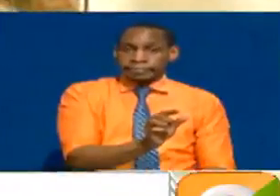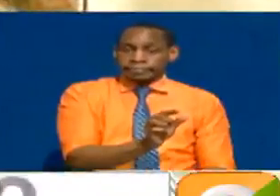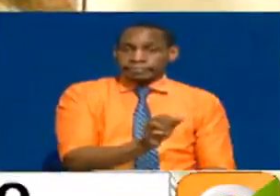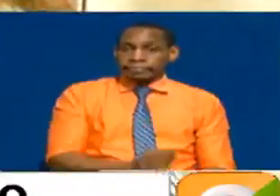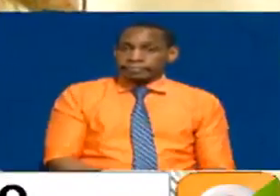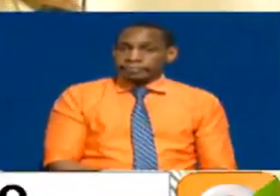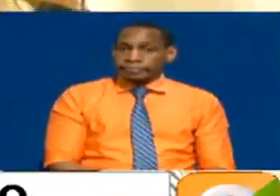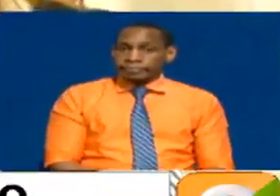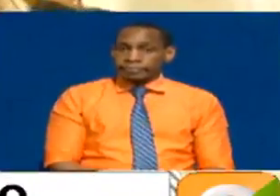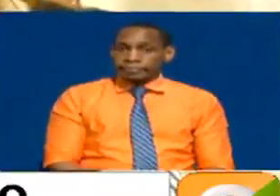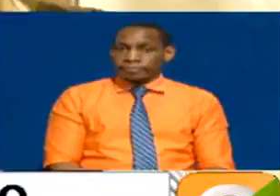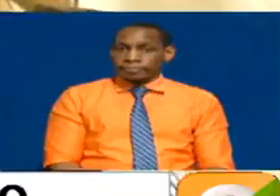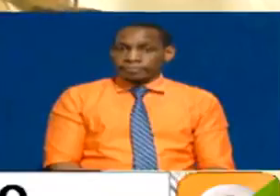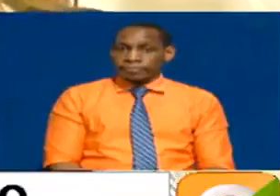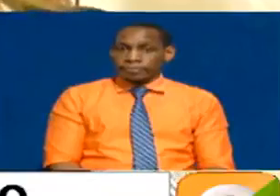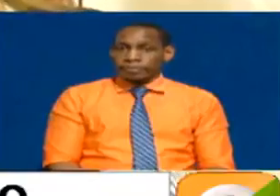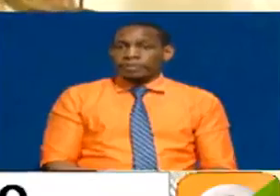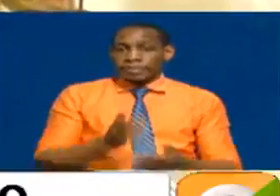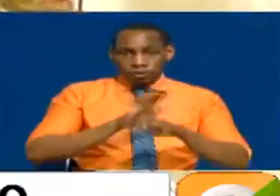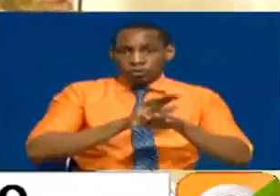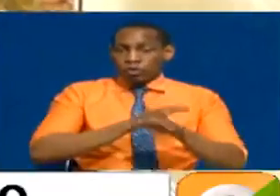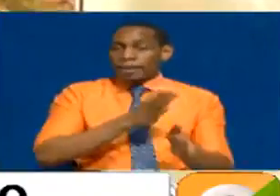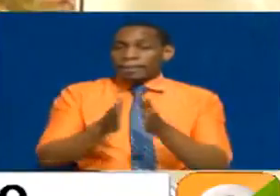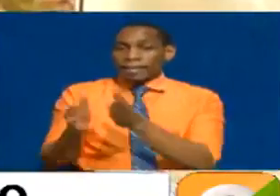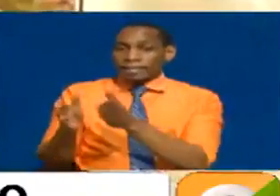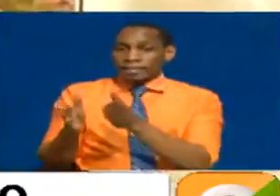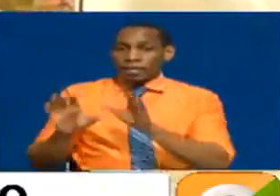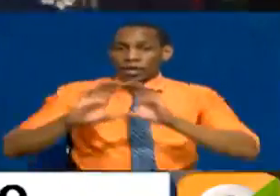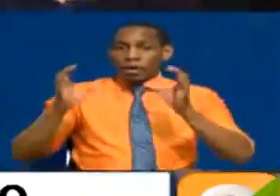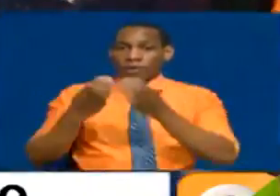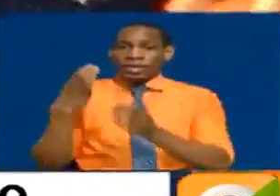it's a very good preparation for the World Championships.